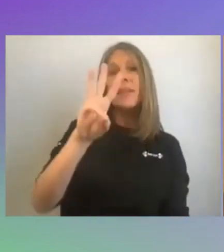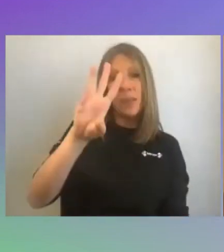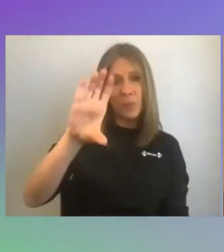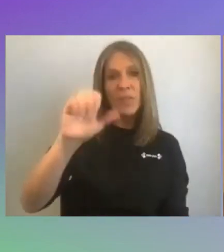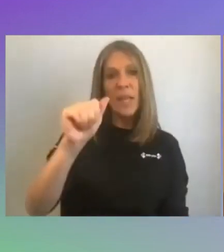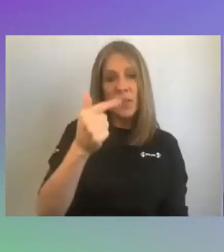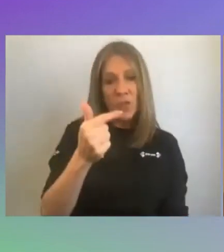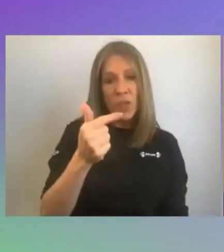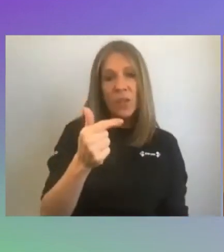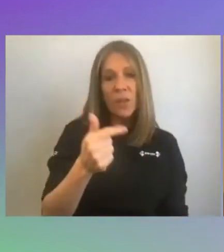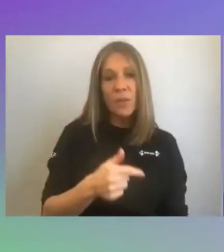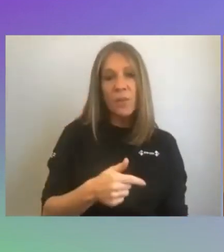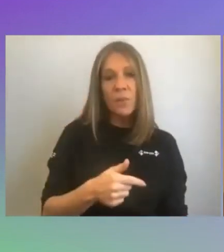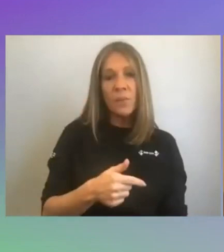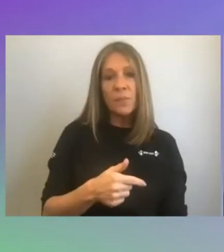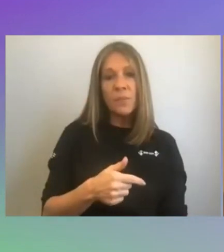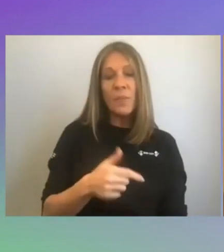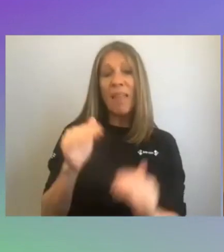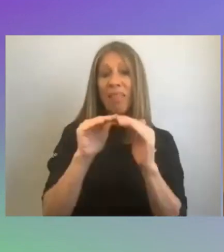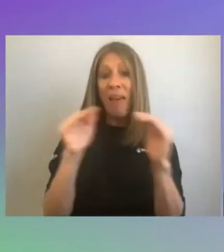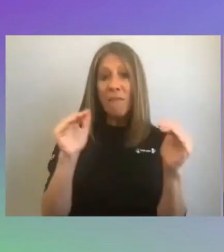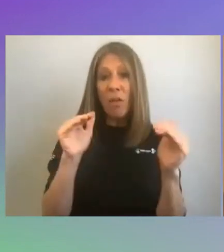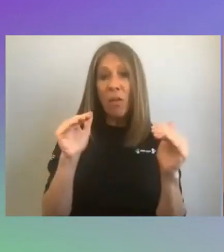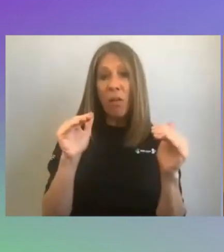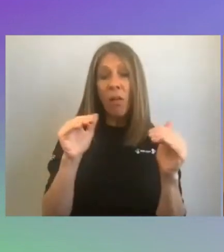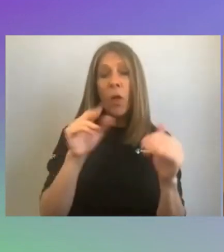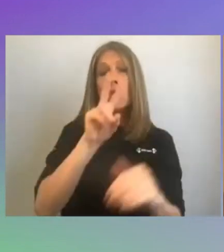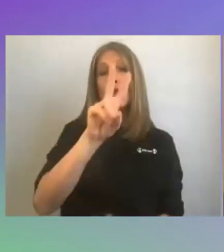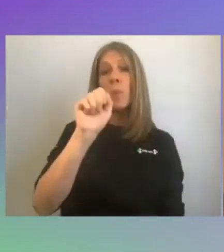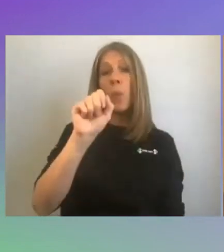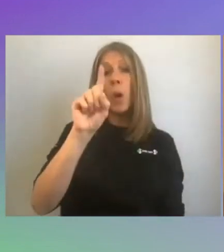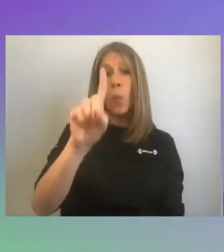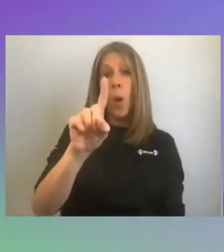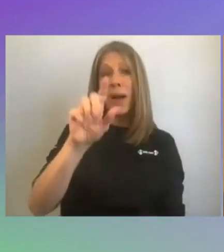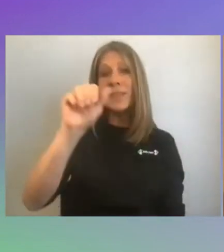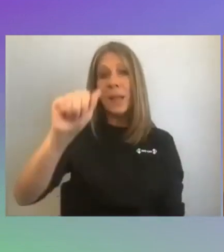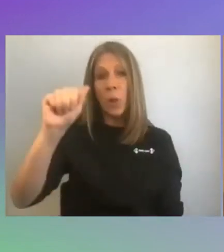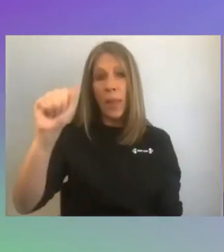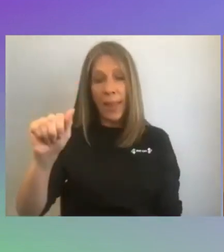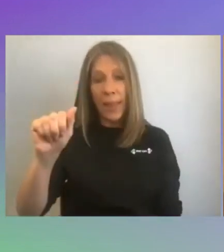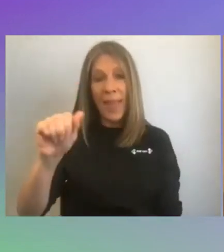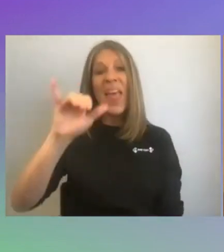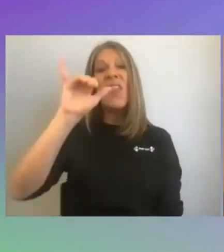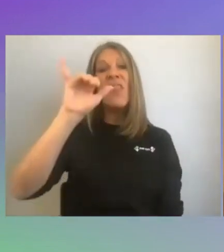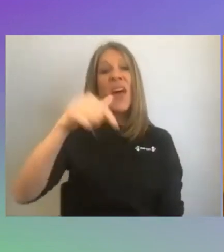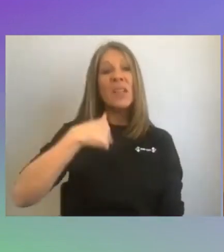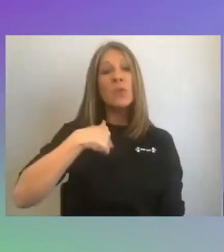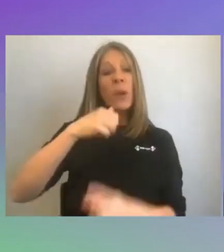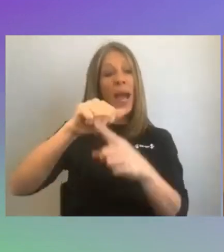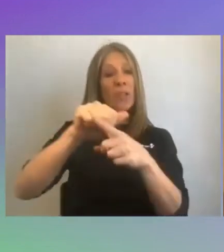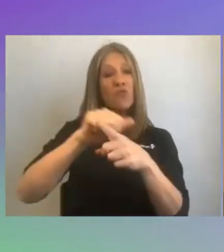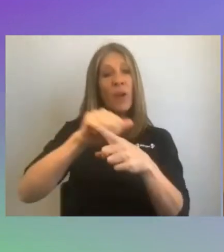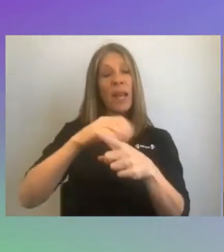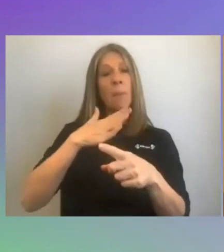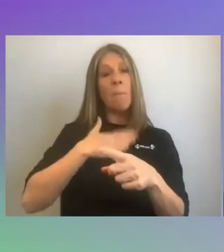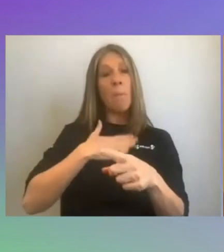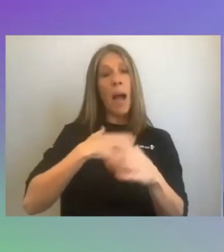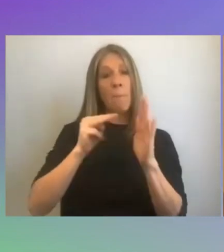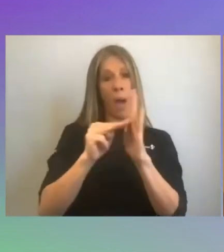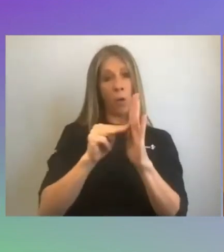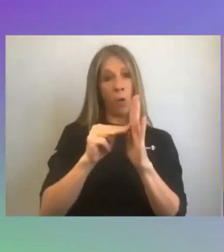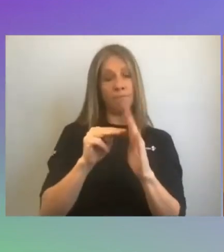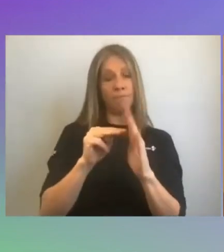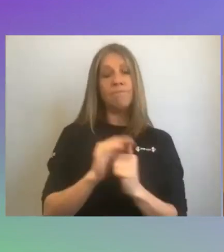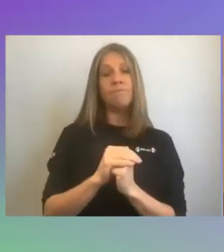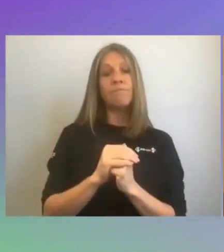WCAG level 2.1 AA is what I trained my internal model